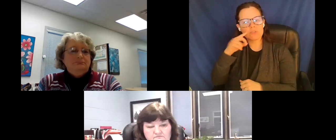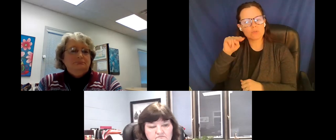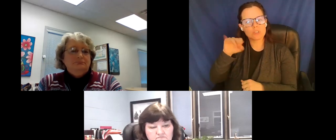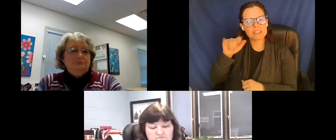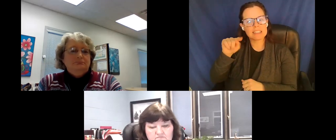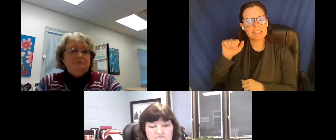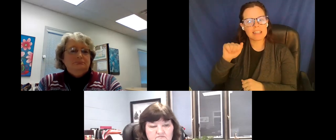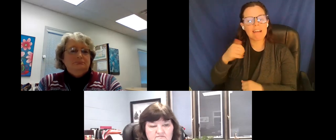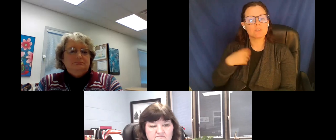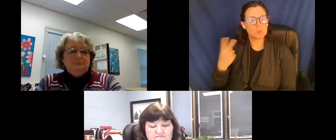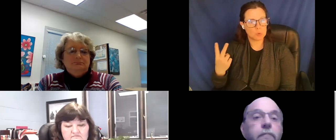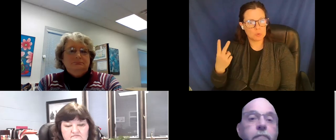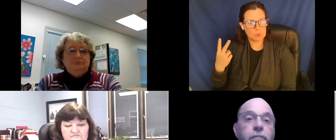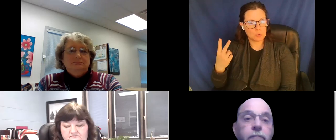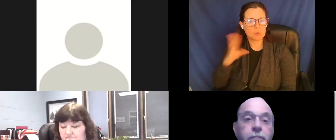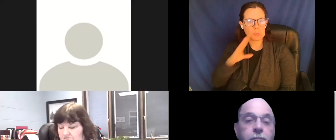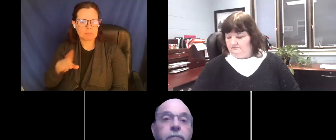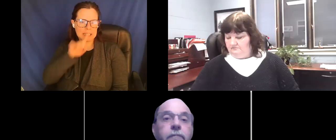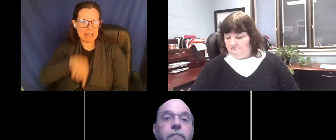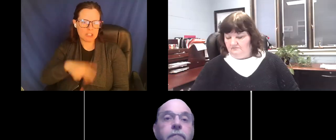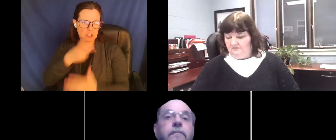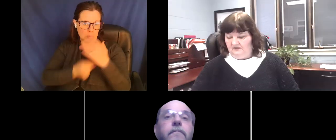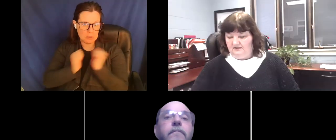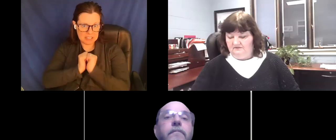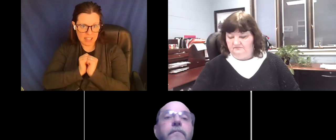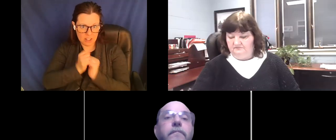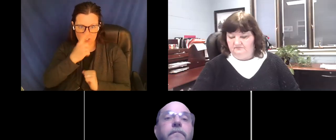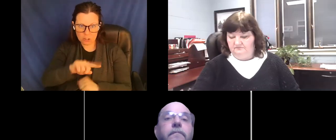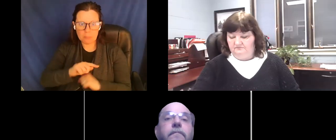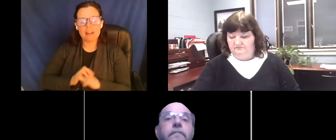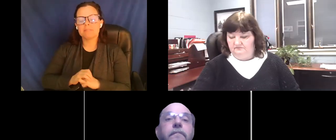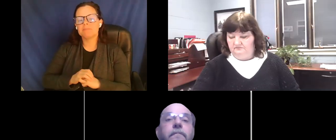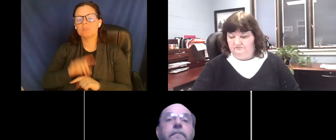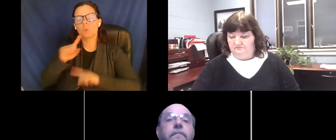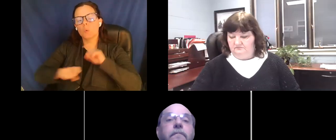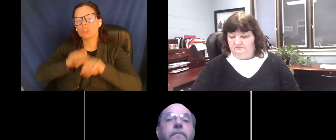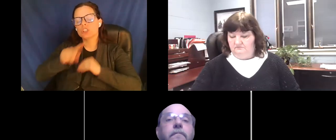two, so I'll have you kind of address them together if you don't mind. Questions about